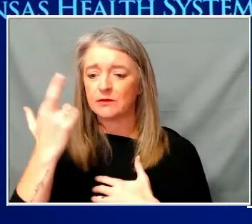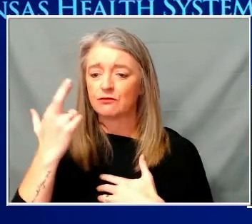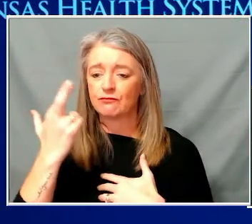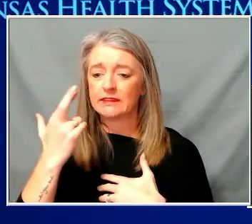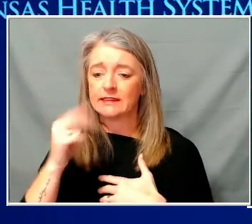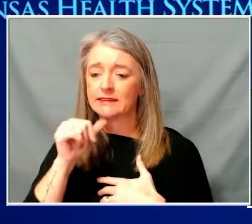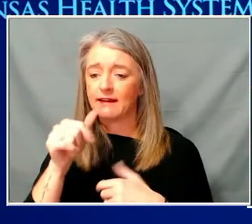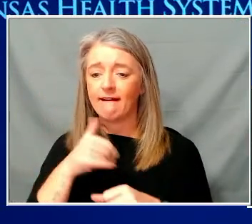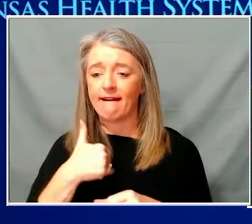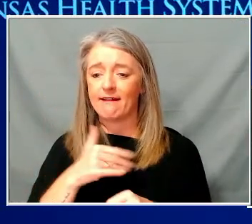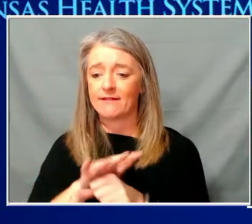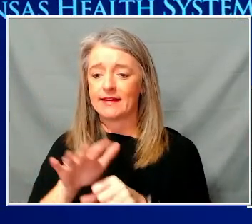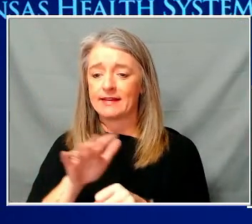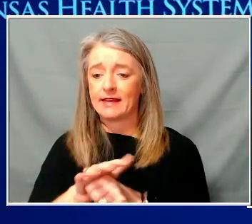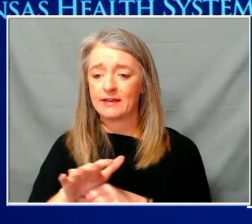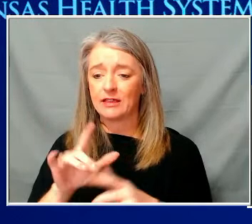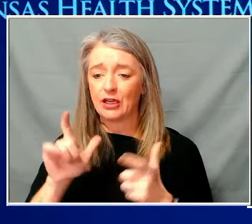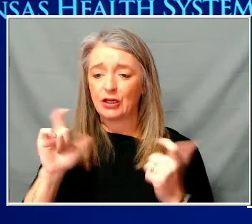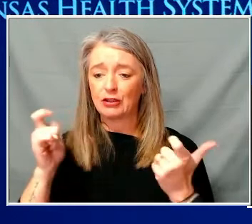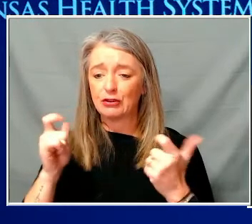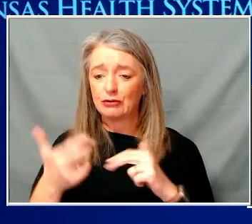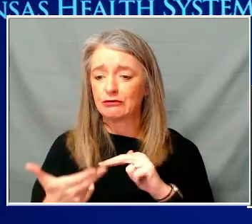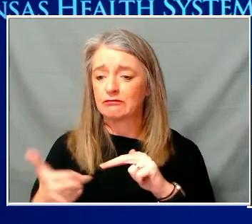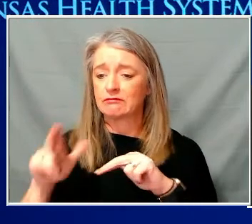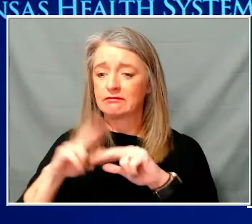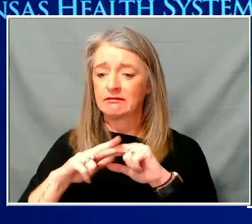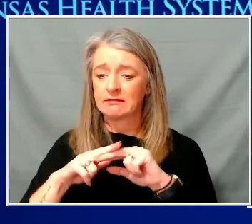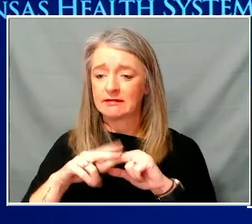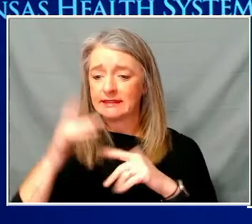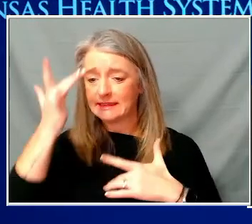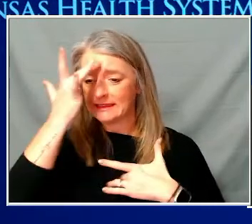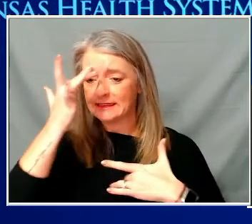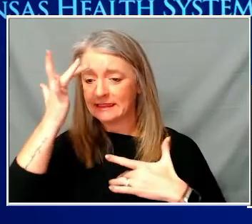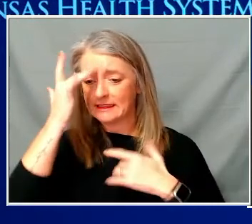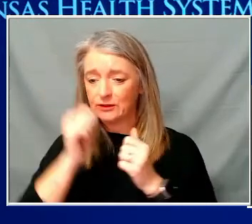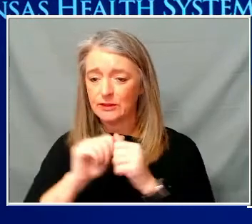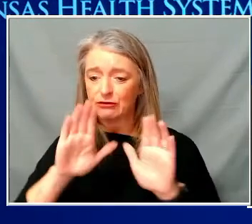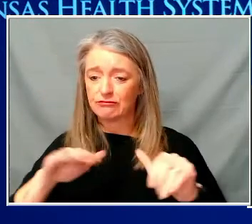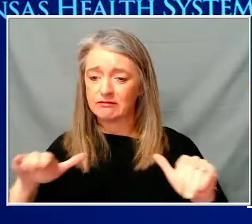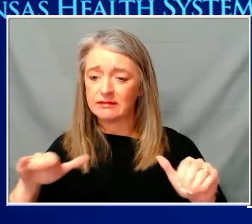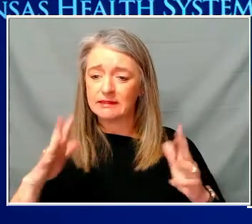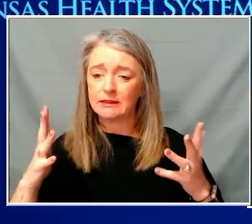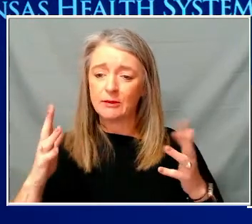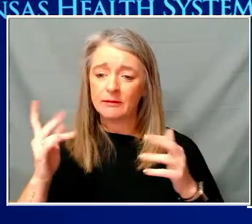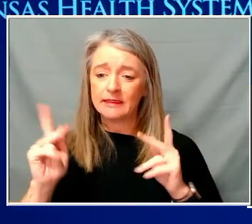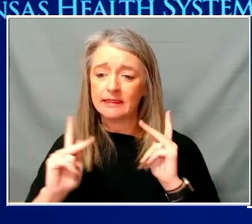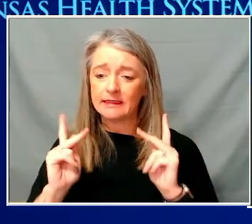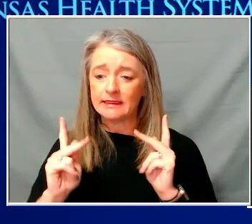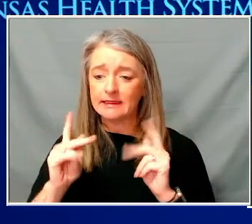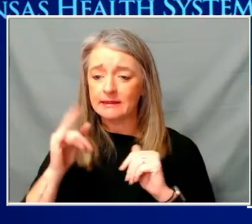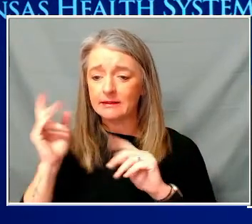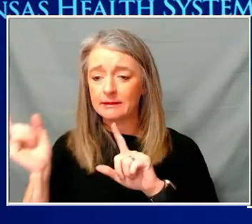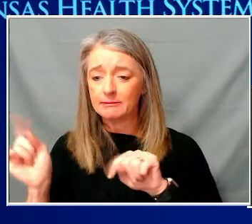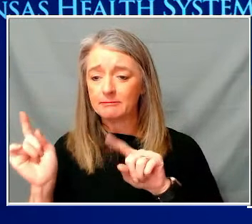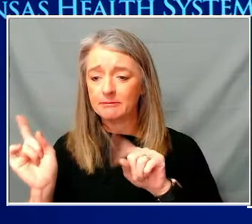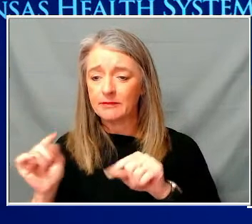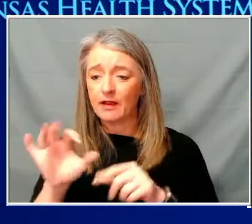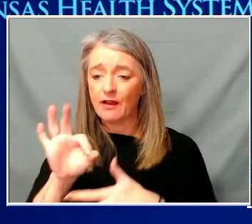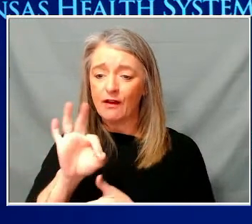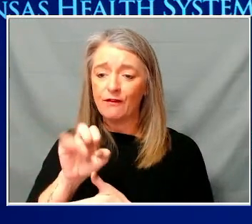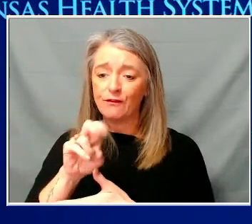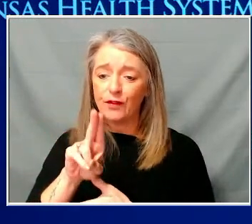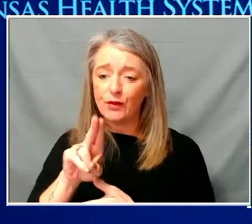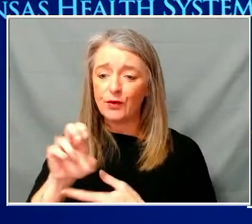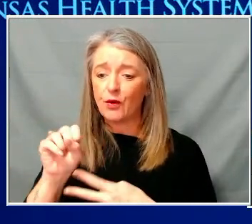shortage is because there's a huge uptick in pediatric illnesses right now. So many kids are coming to the health system with either the flu or